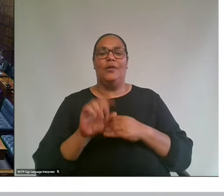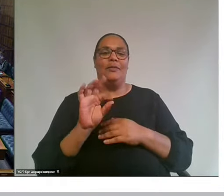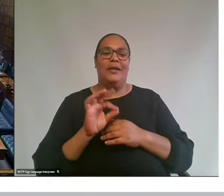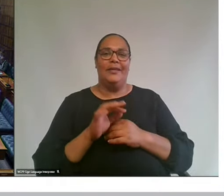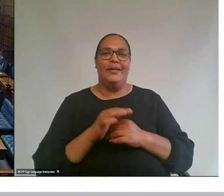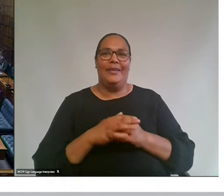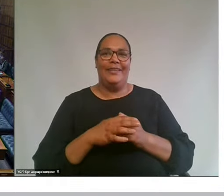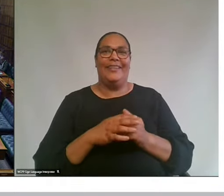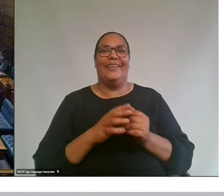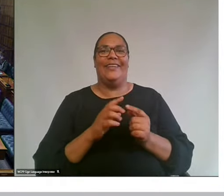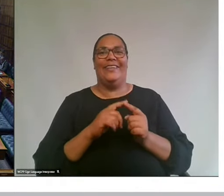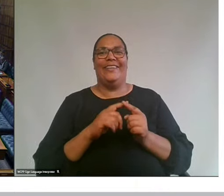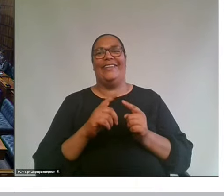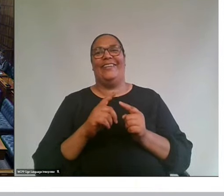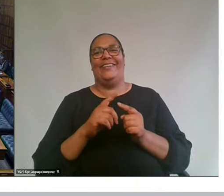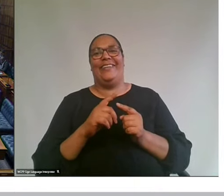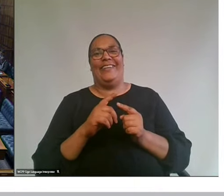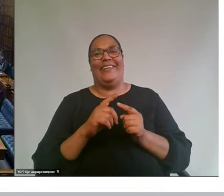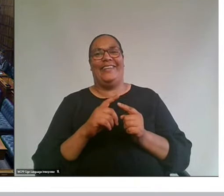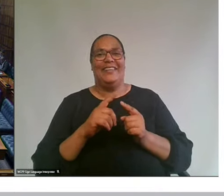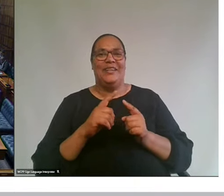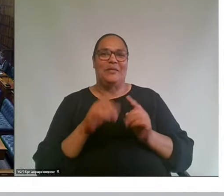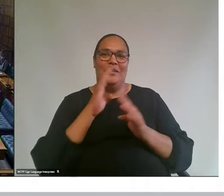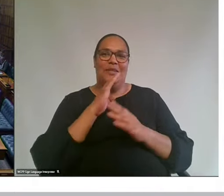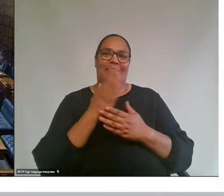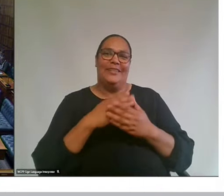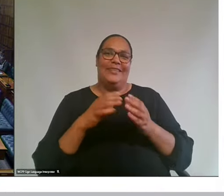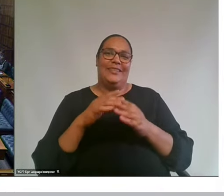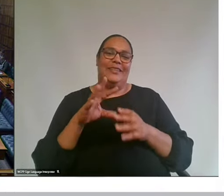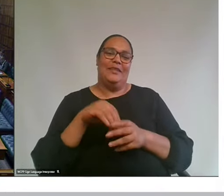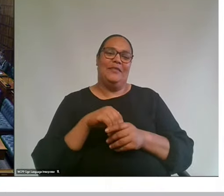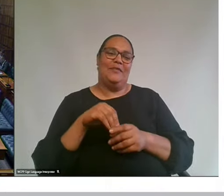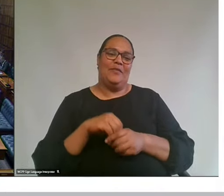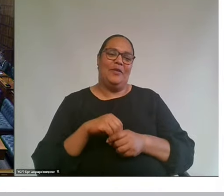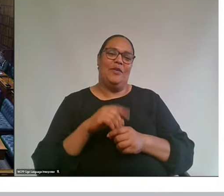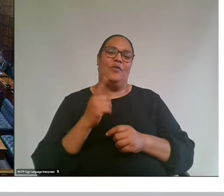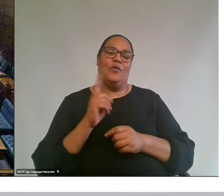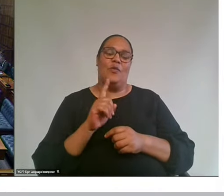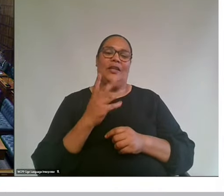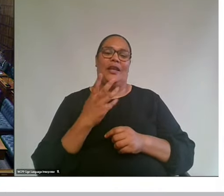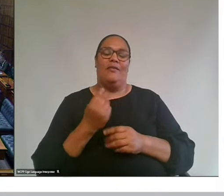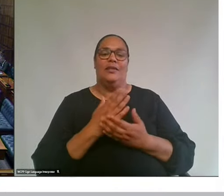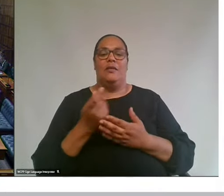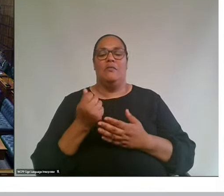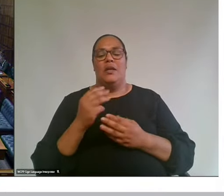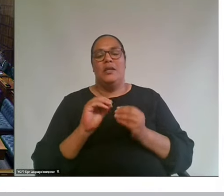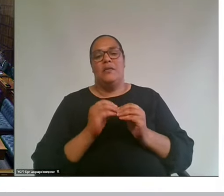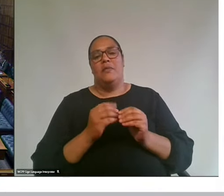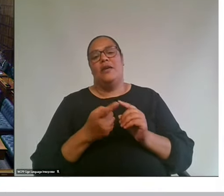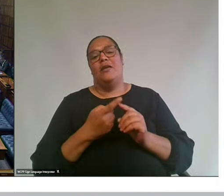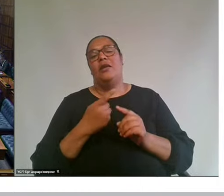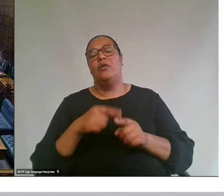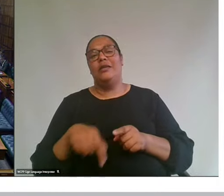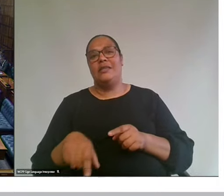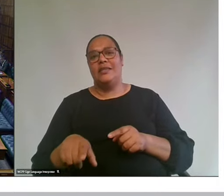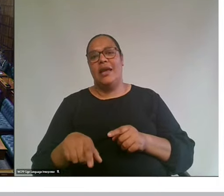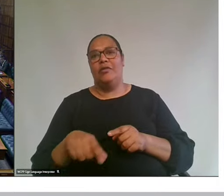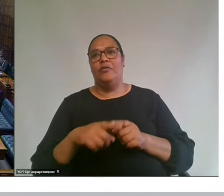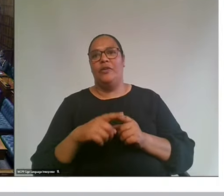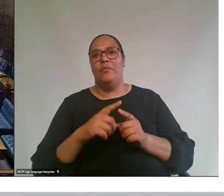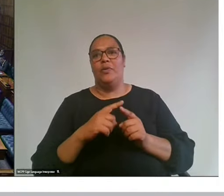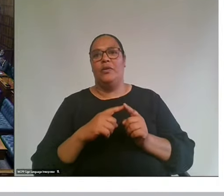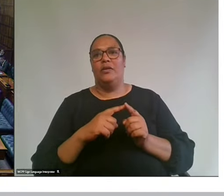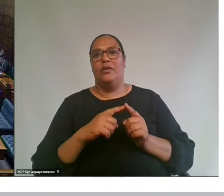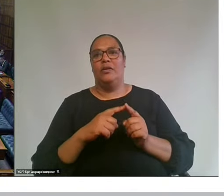uh mentioned was that we should get the private sector involved because there is some money to be made from a well operating